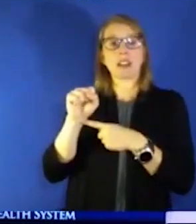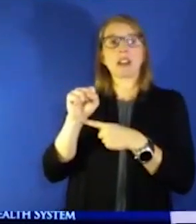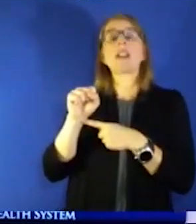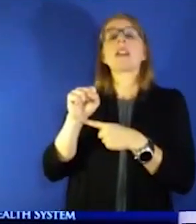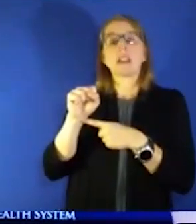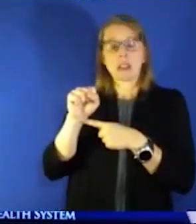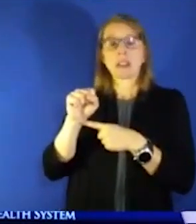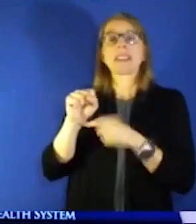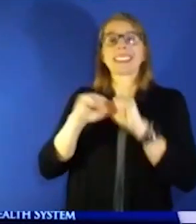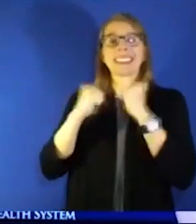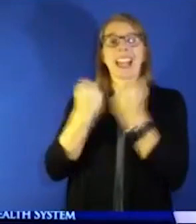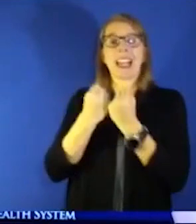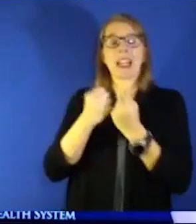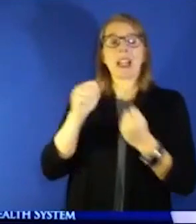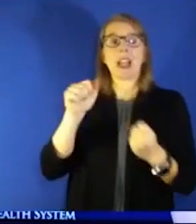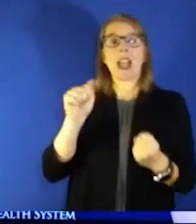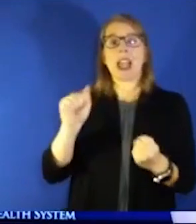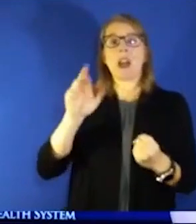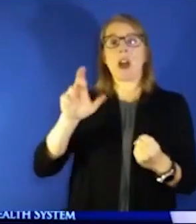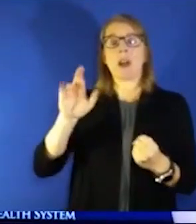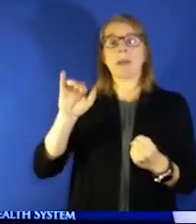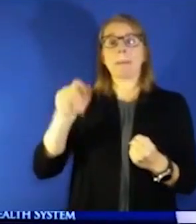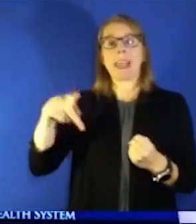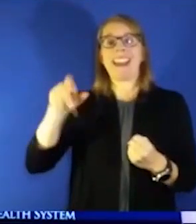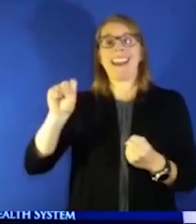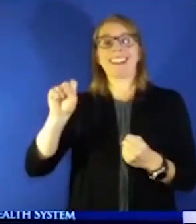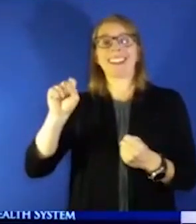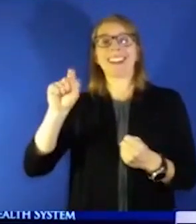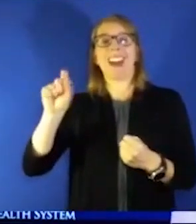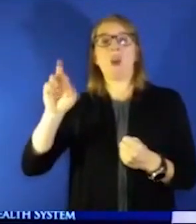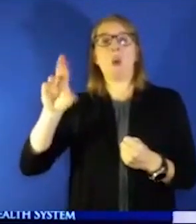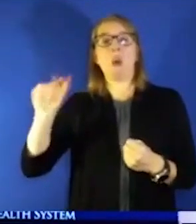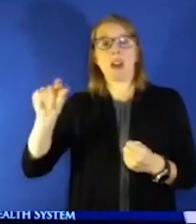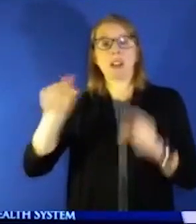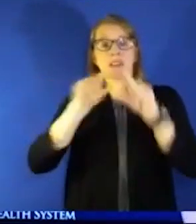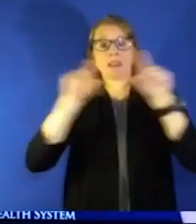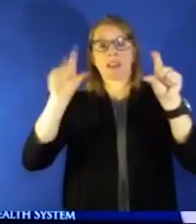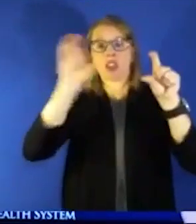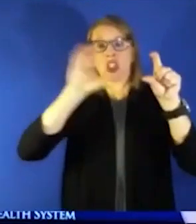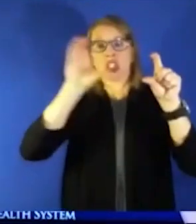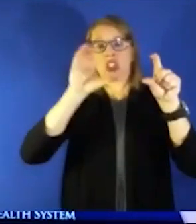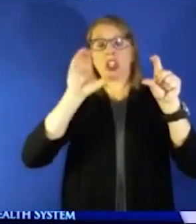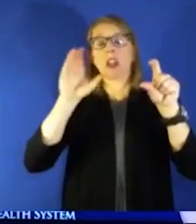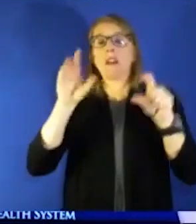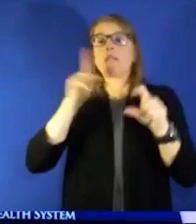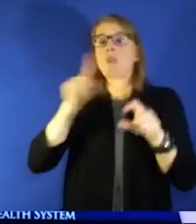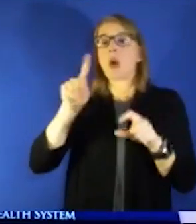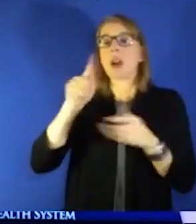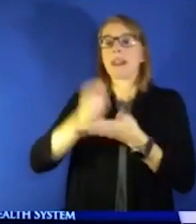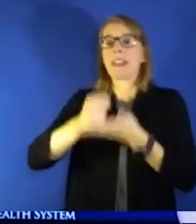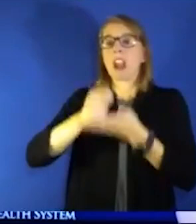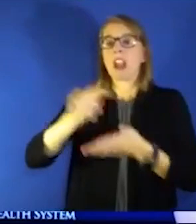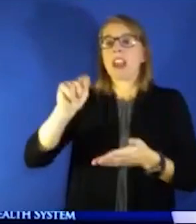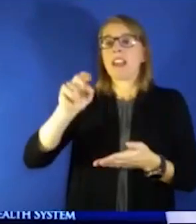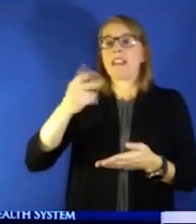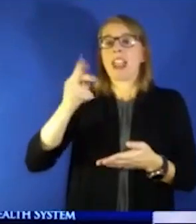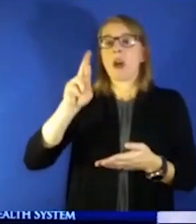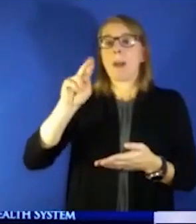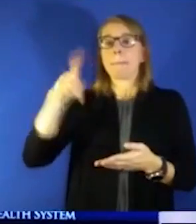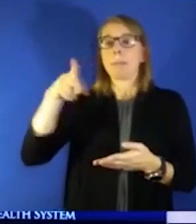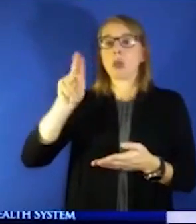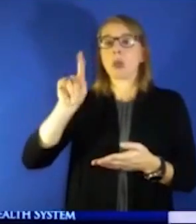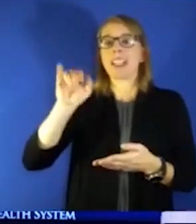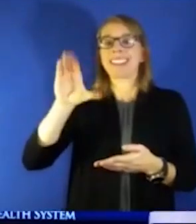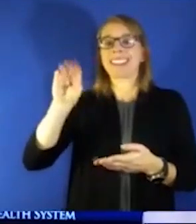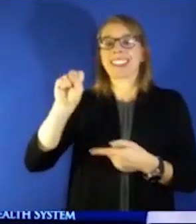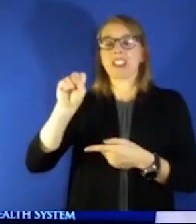And in their search menu, you can search for either therapeutics tracker or vaccine tracker, and when you do